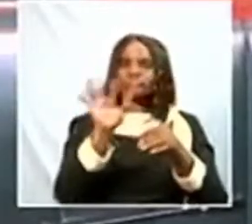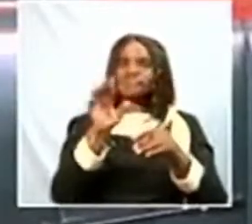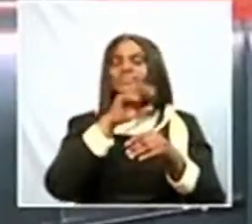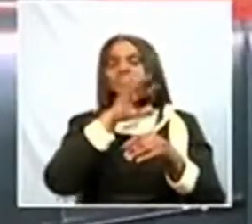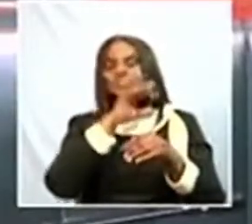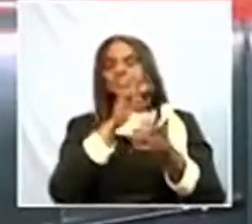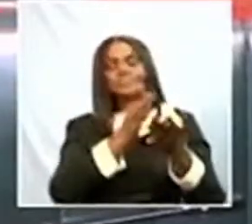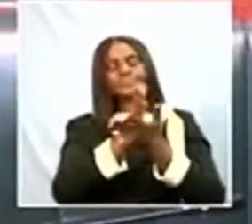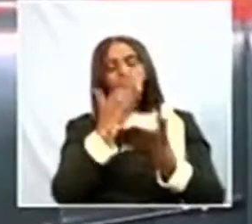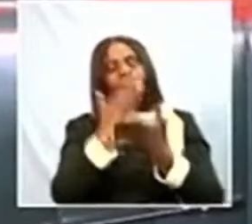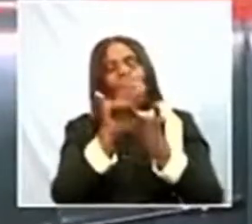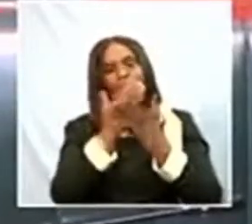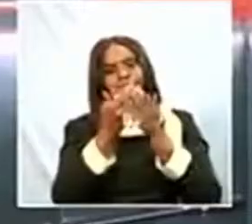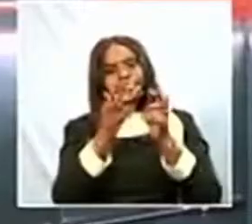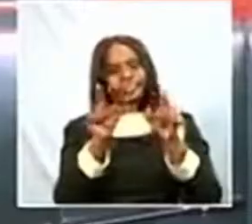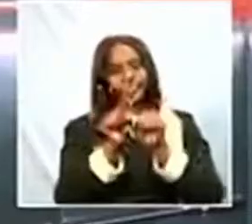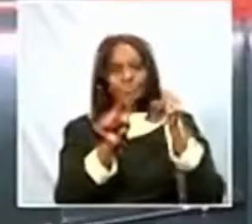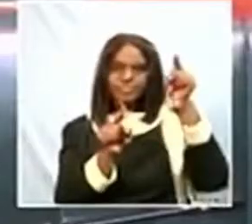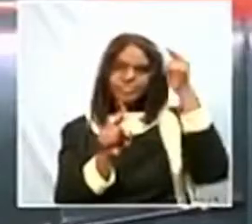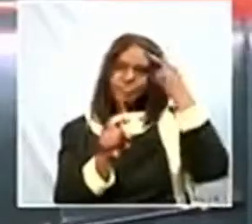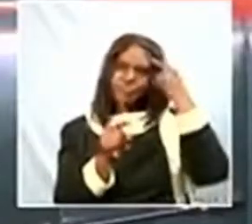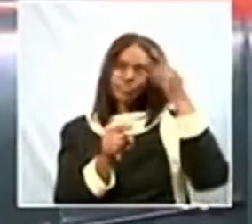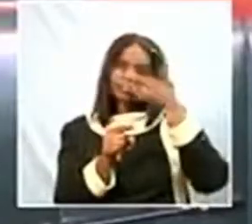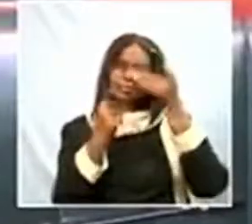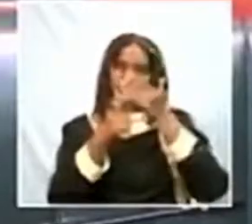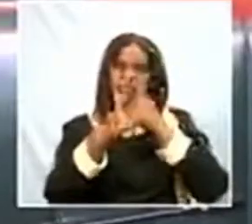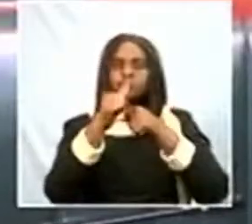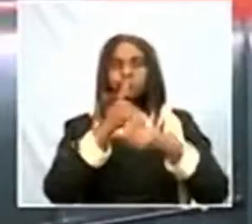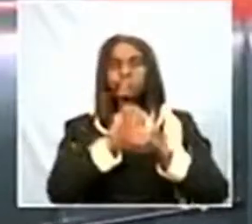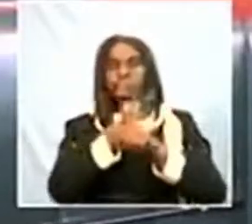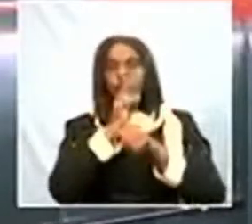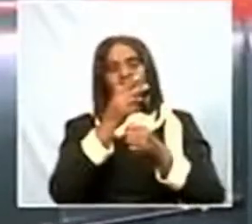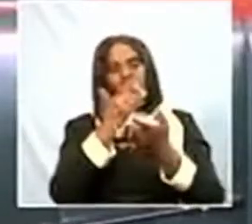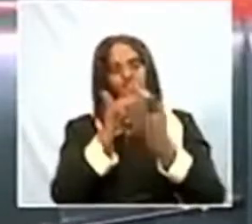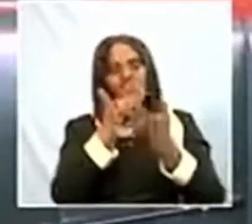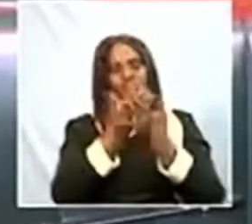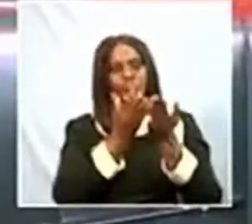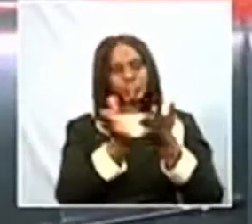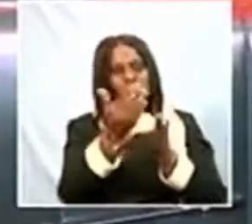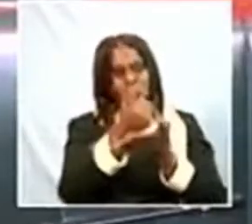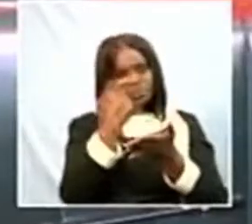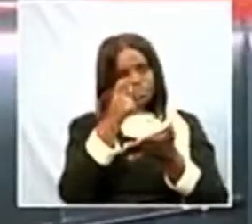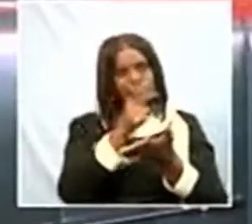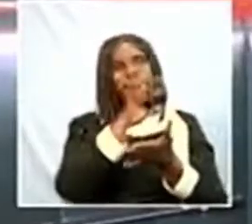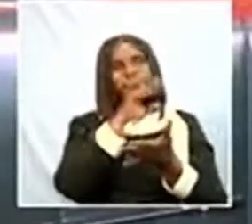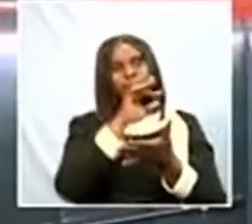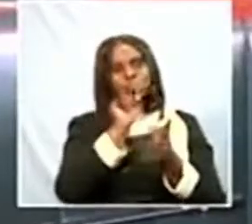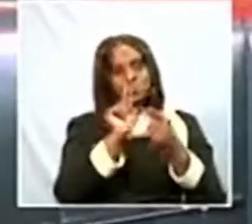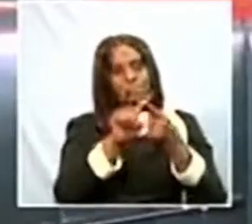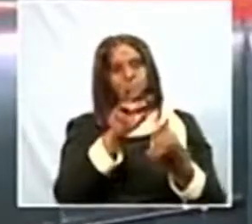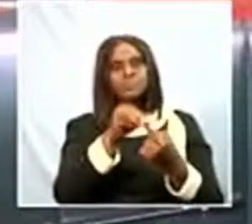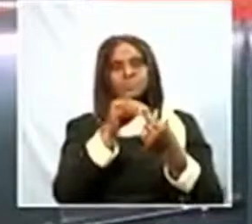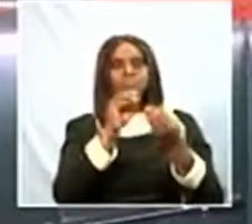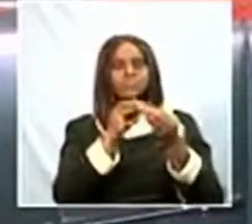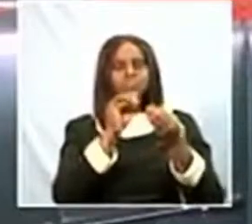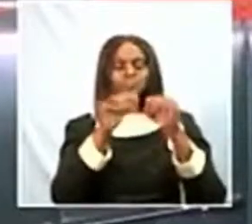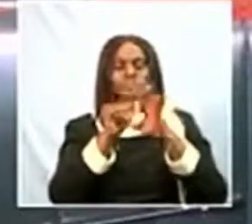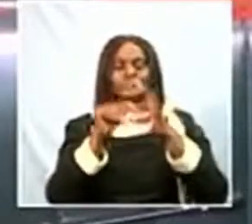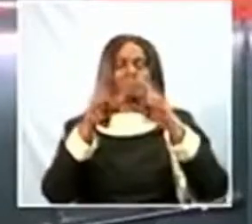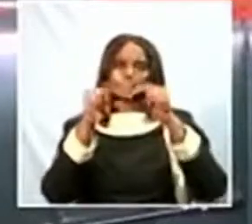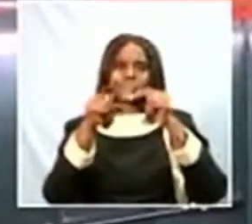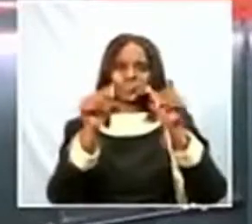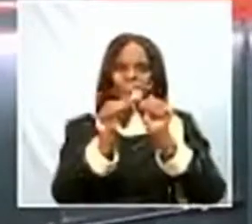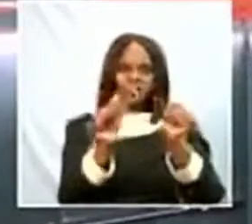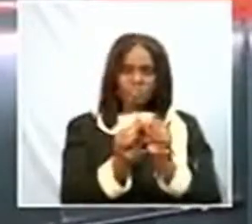wastes properly. The government should also ensure proper collection of these wastes, especially in rural